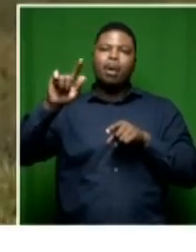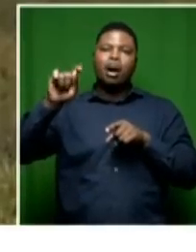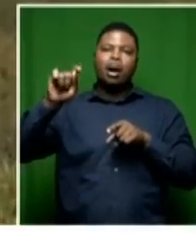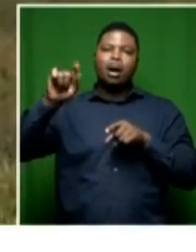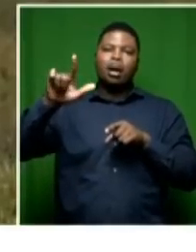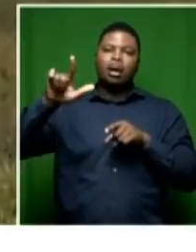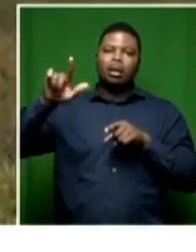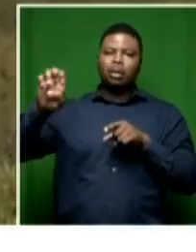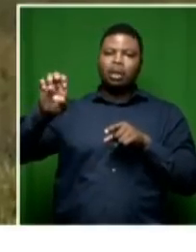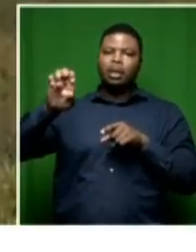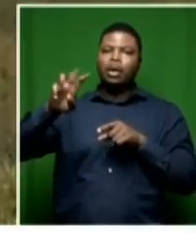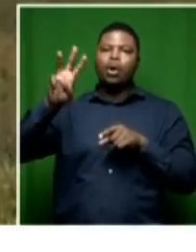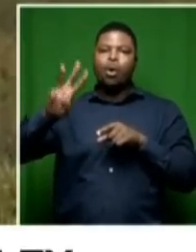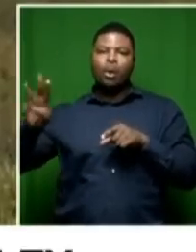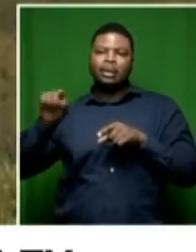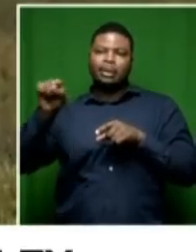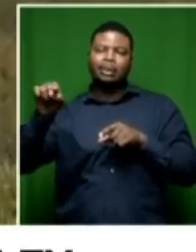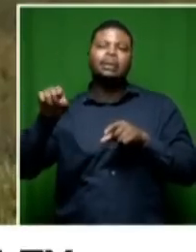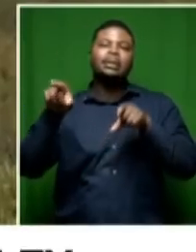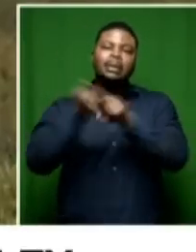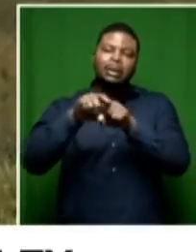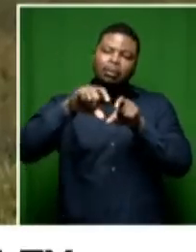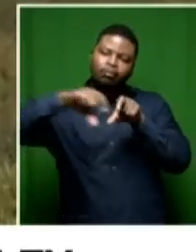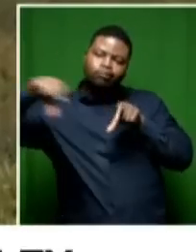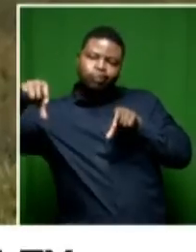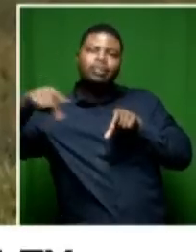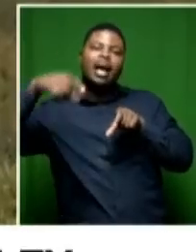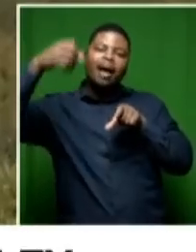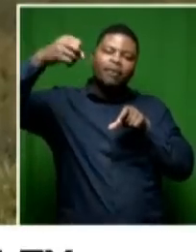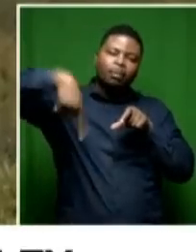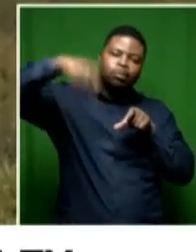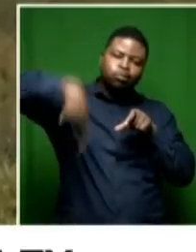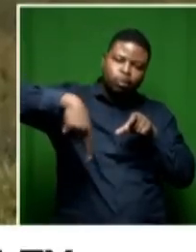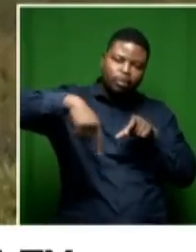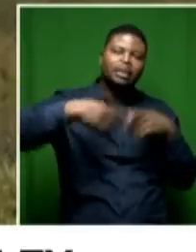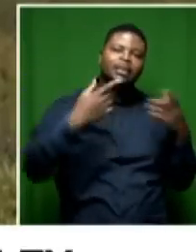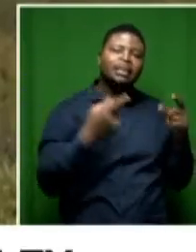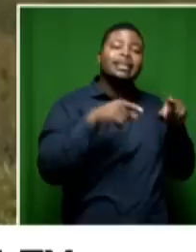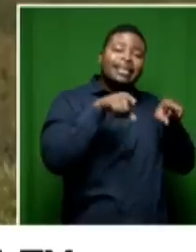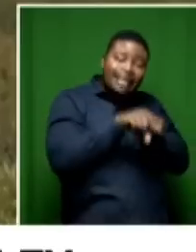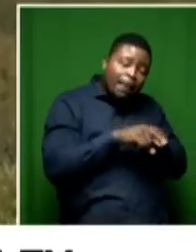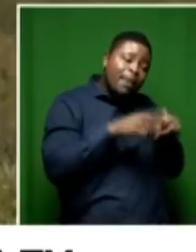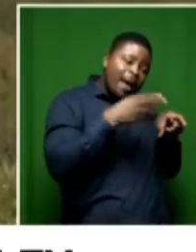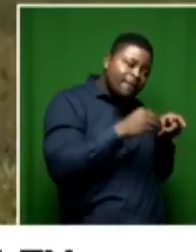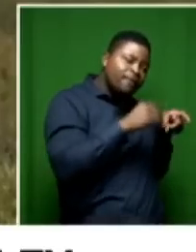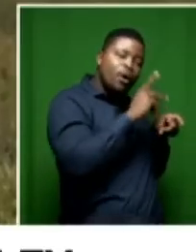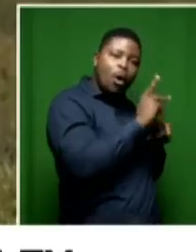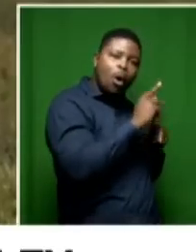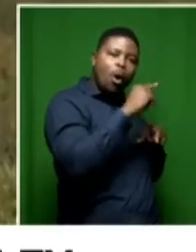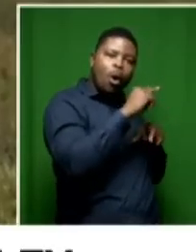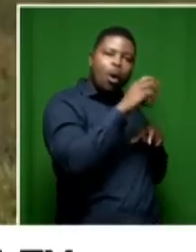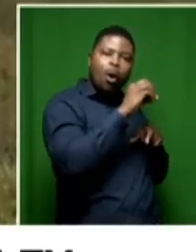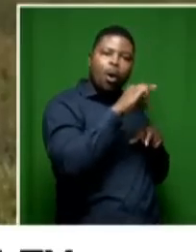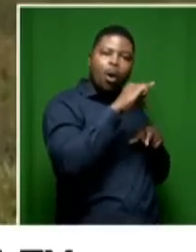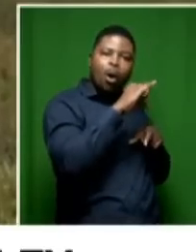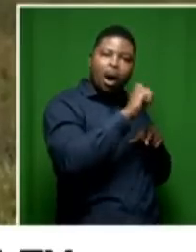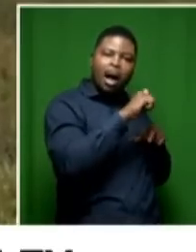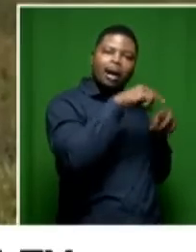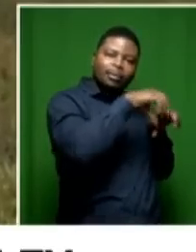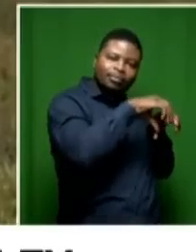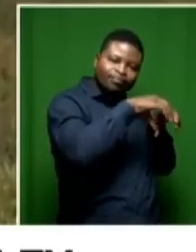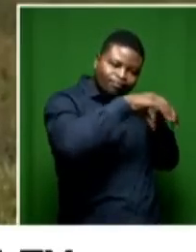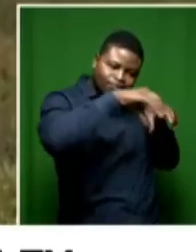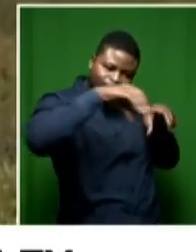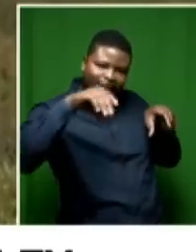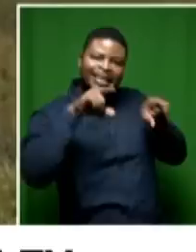as you may know. And then we are working on the Hoha, which is having an impact on the R31, which is currently closed to the Bartley West